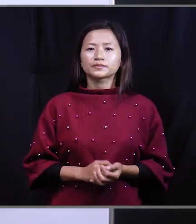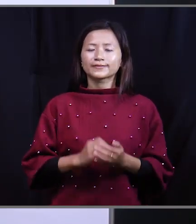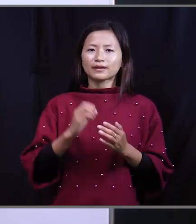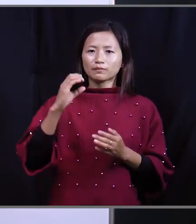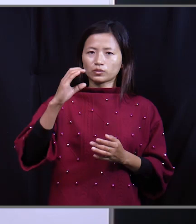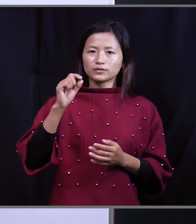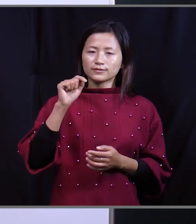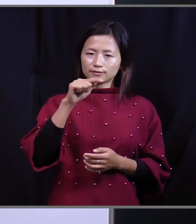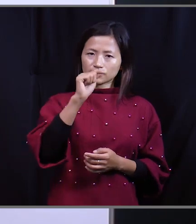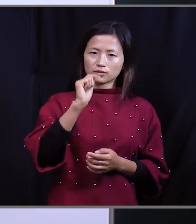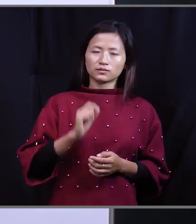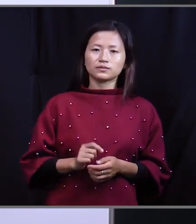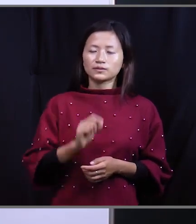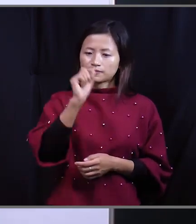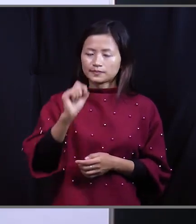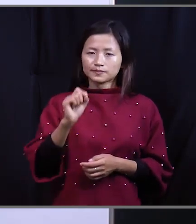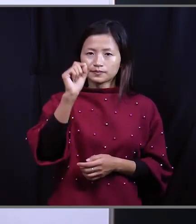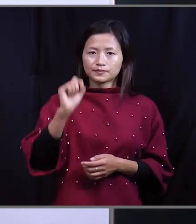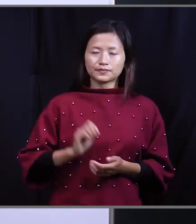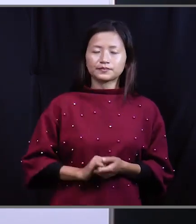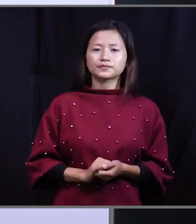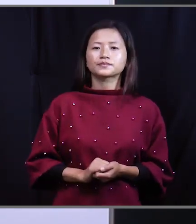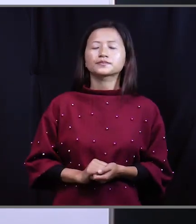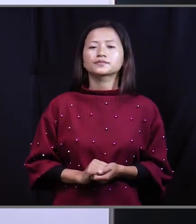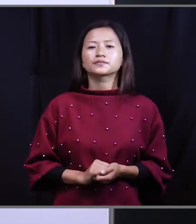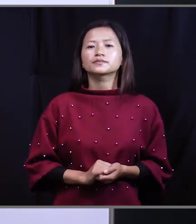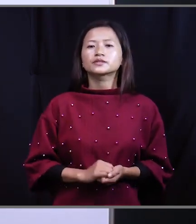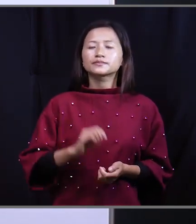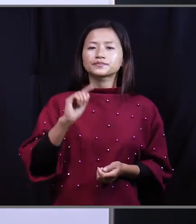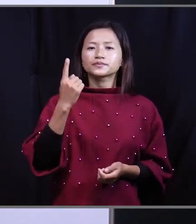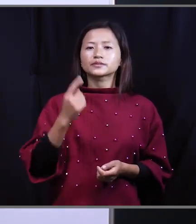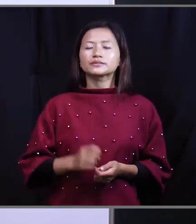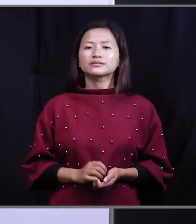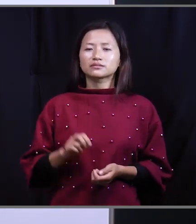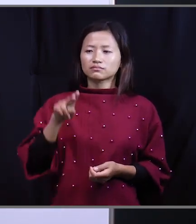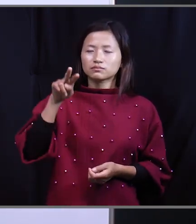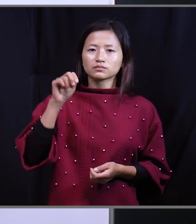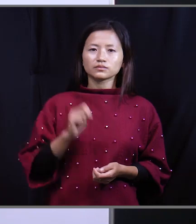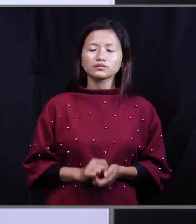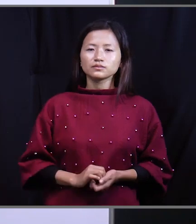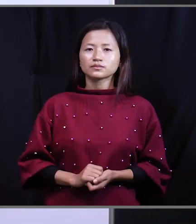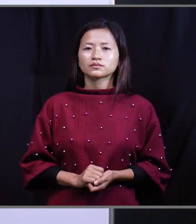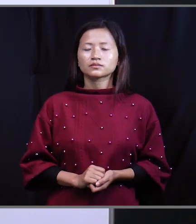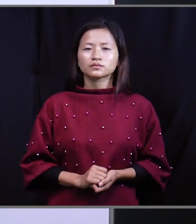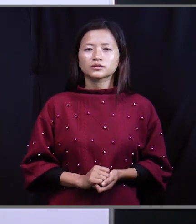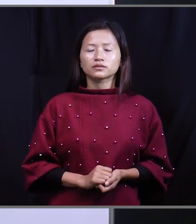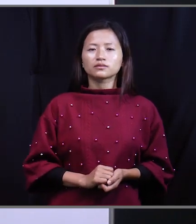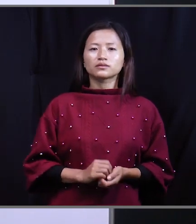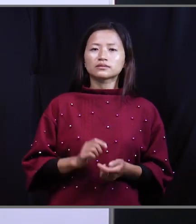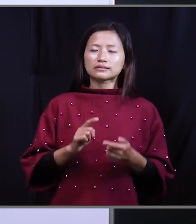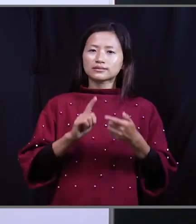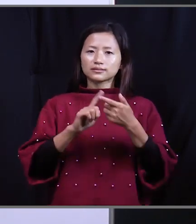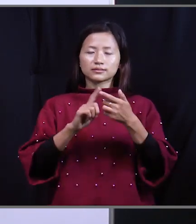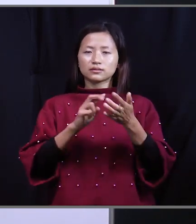cell. You know what is haploid, right? That means it is single. So in case of telophase